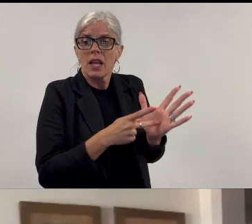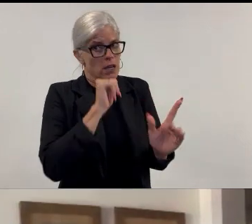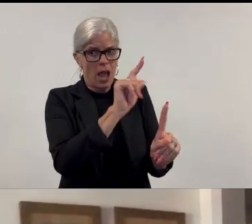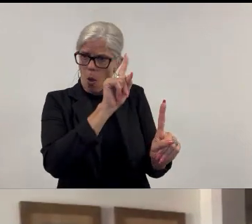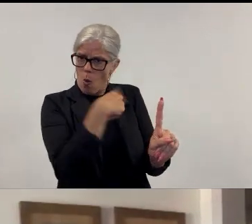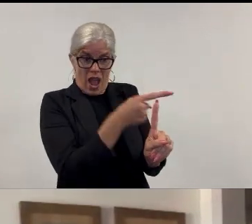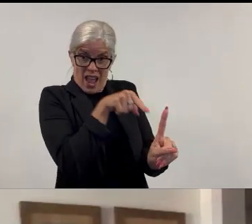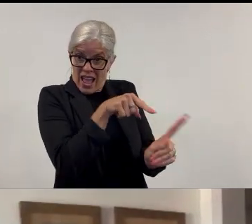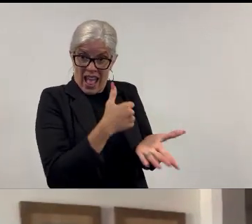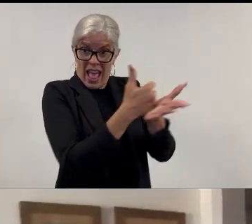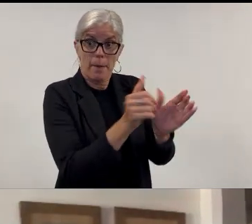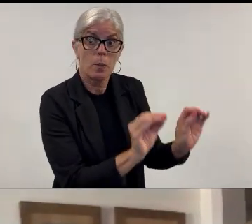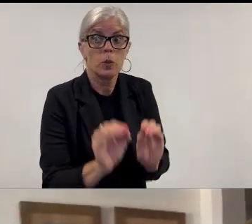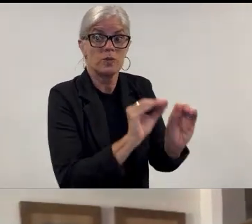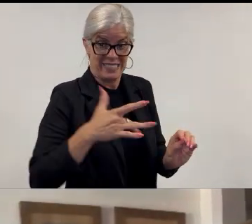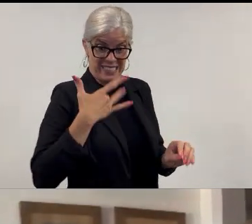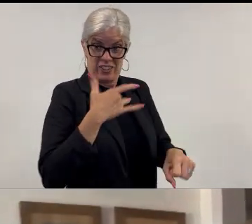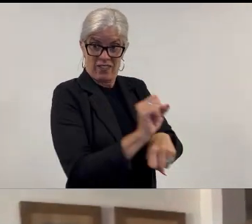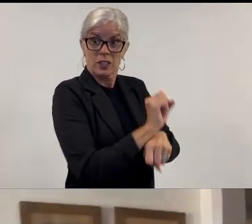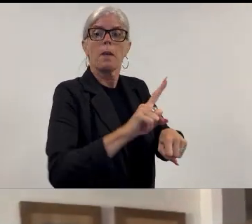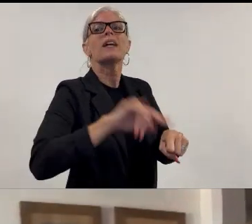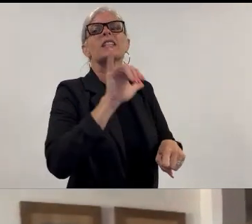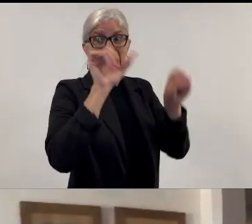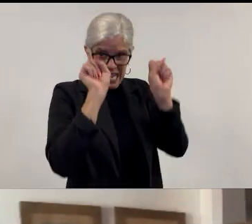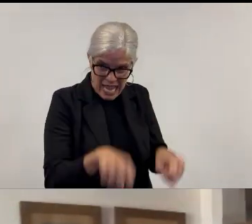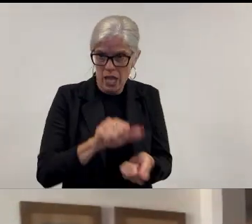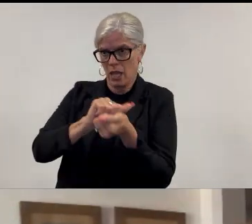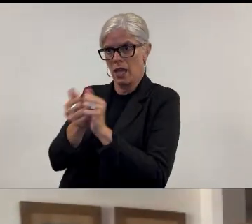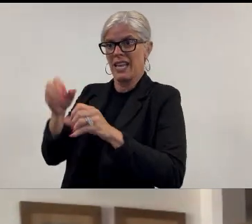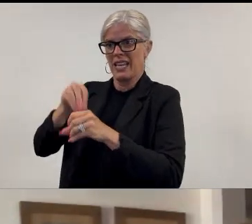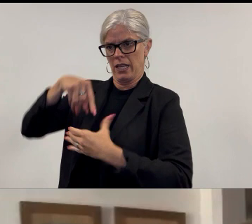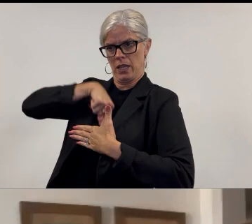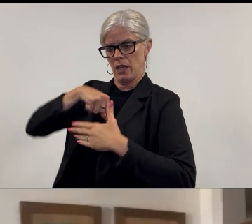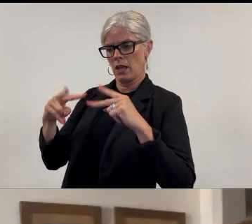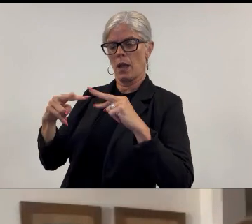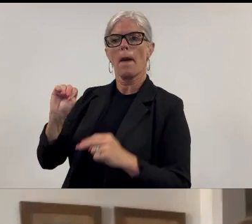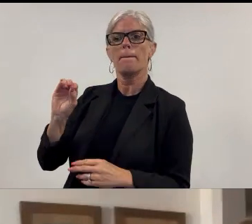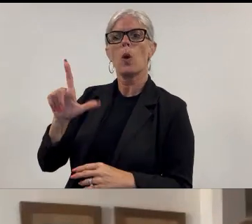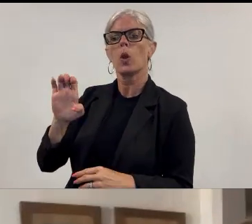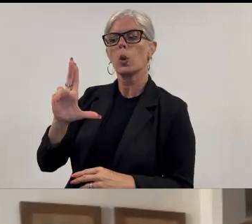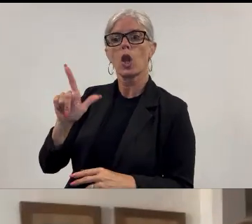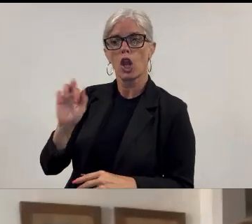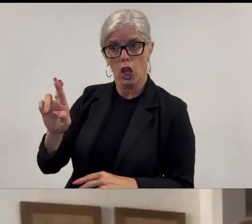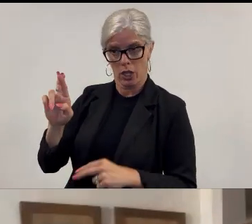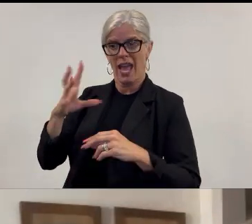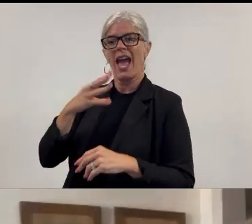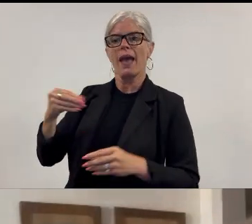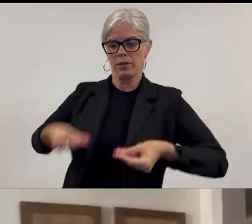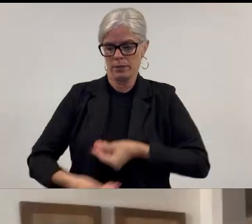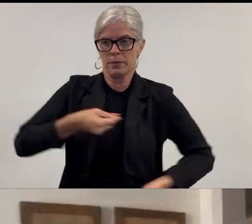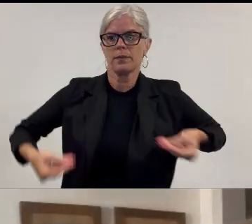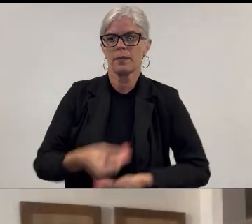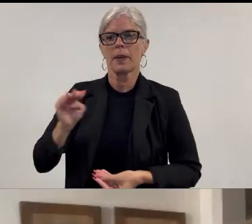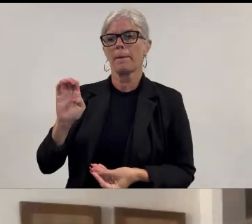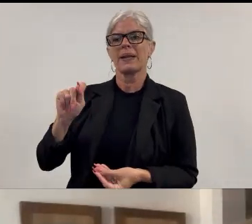that the changes, activity-based induced changes, don't only do